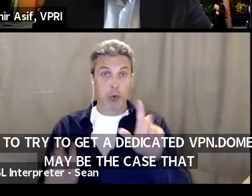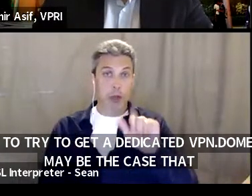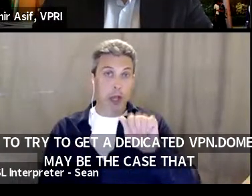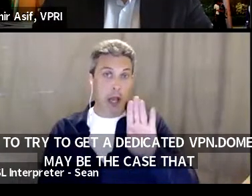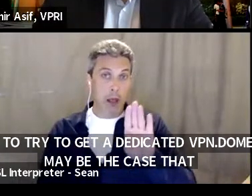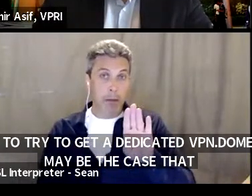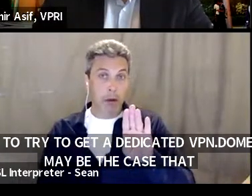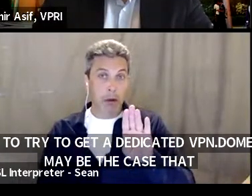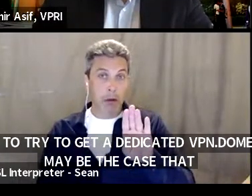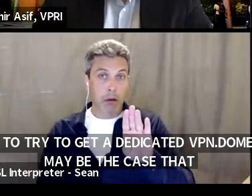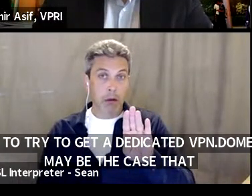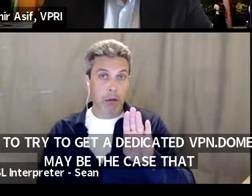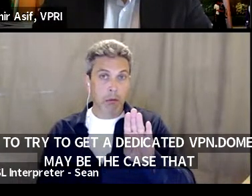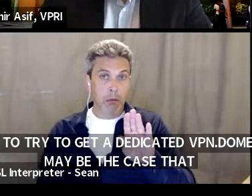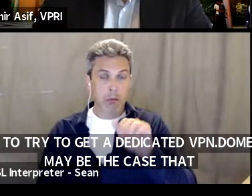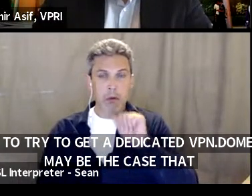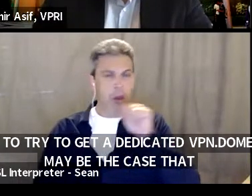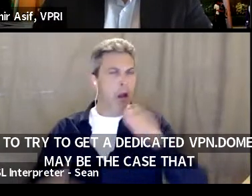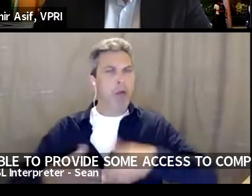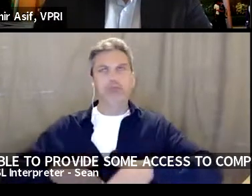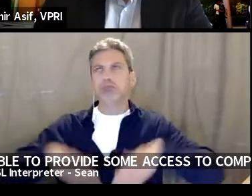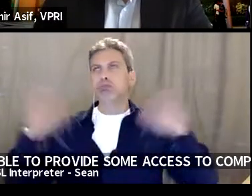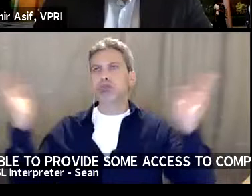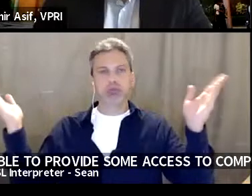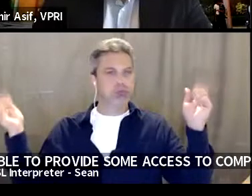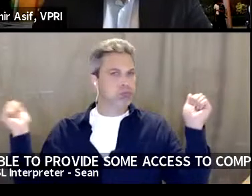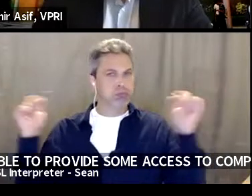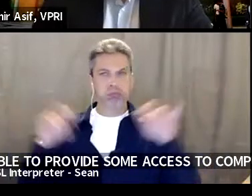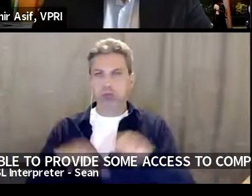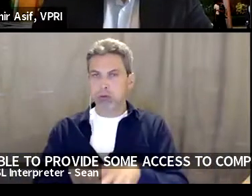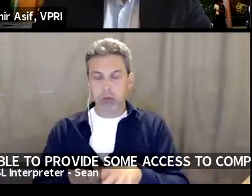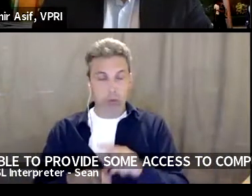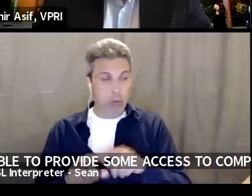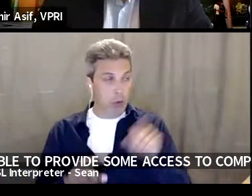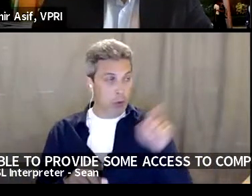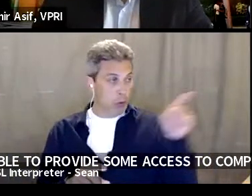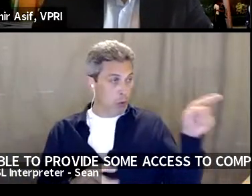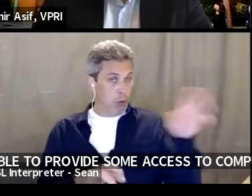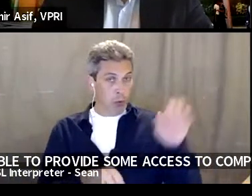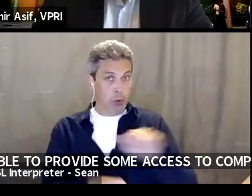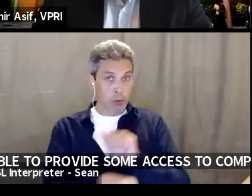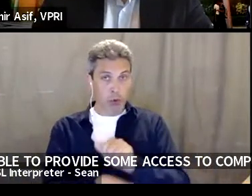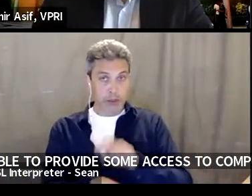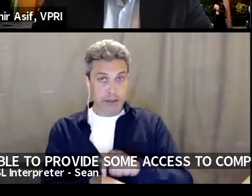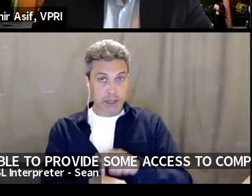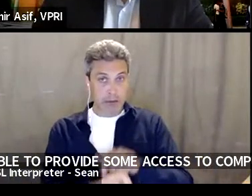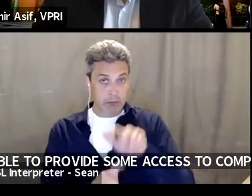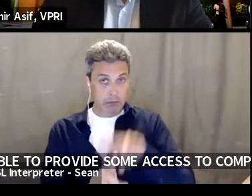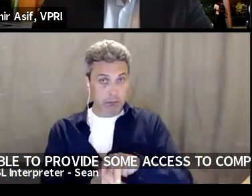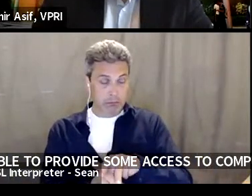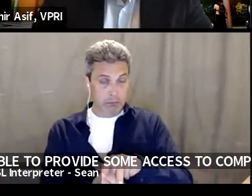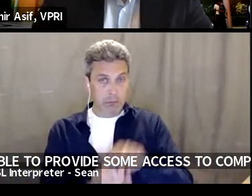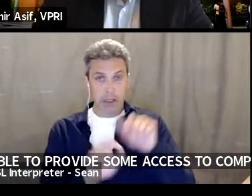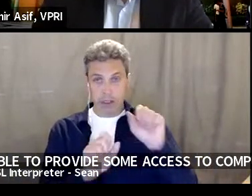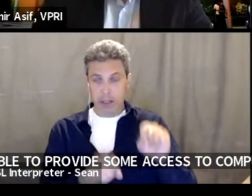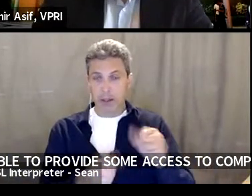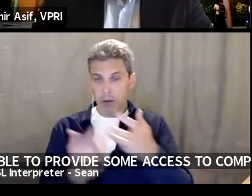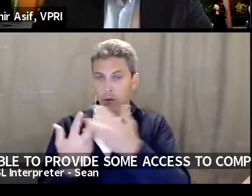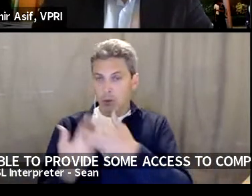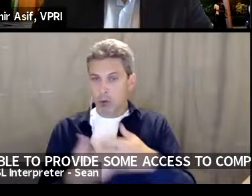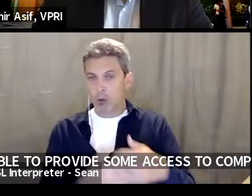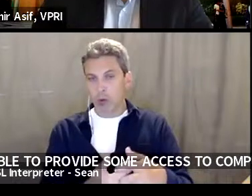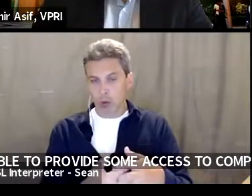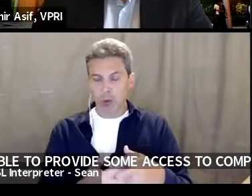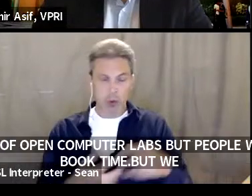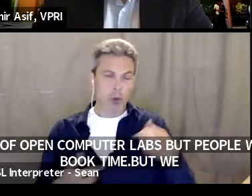of open computer labs, but people who need to book time. But we do have a comprehensive set of options